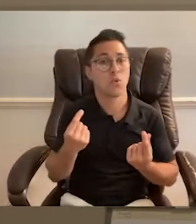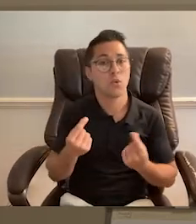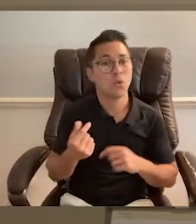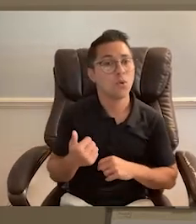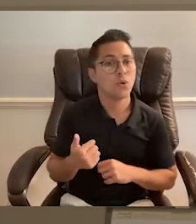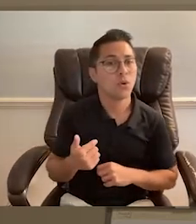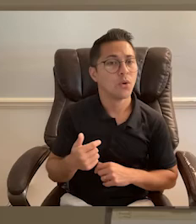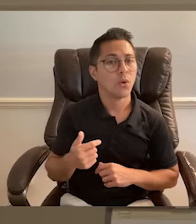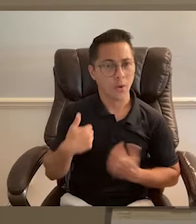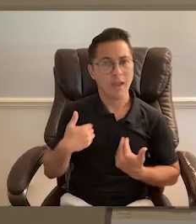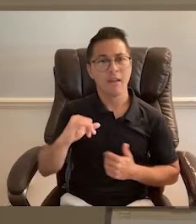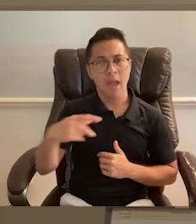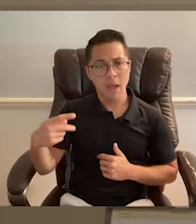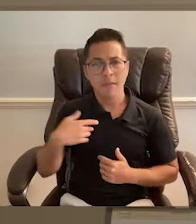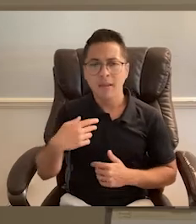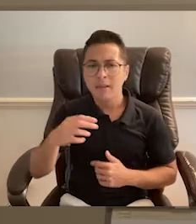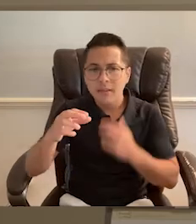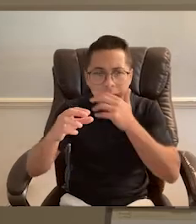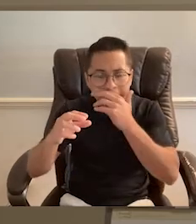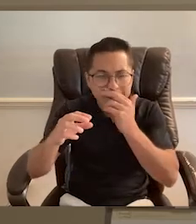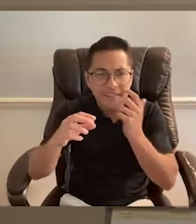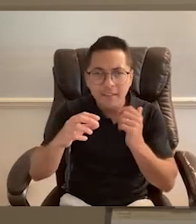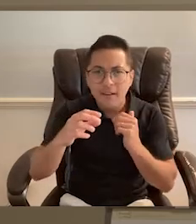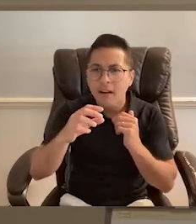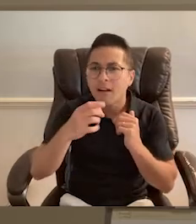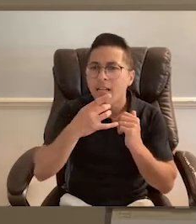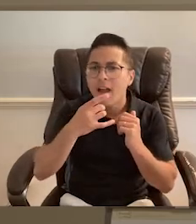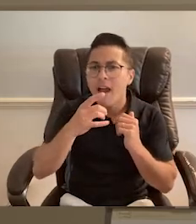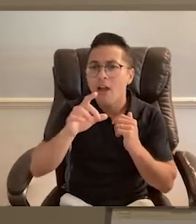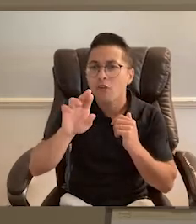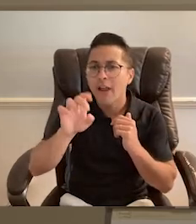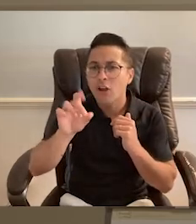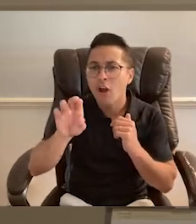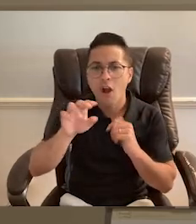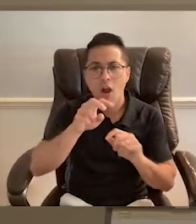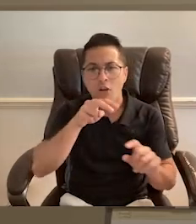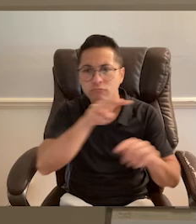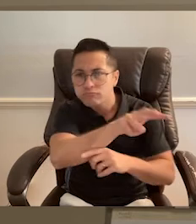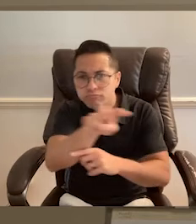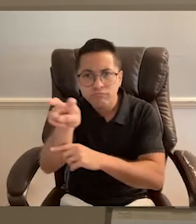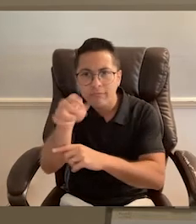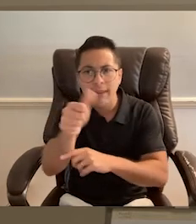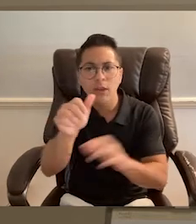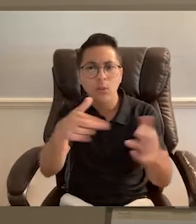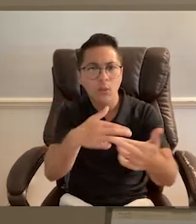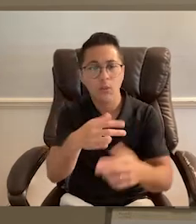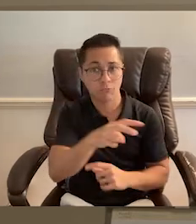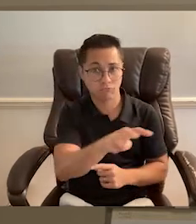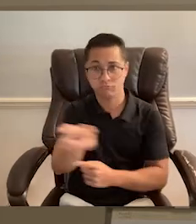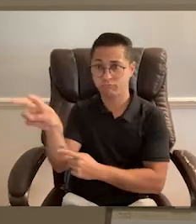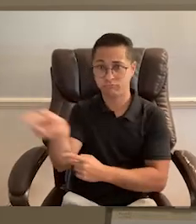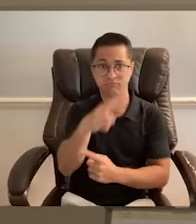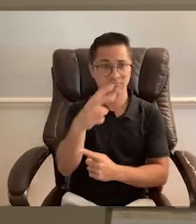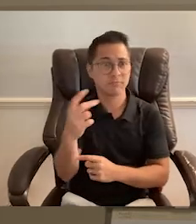Okay, so I'm going to leave it back to Steven now. He's going to talk to you a little bit more about some capstone projects, but afterwards you guys can ask